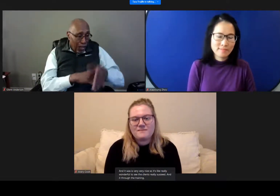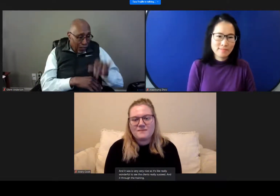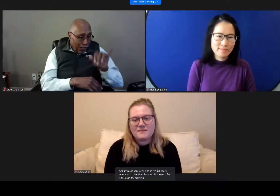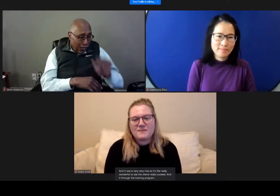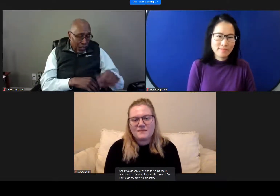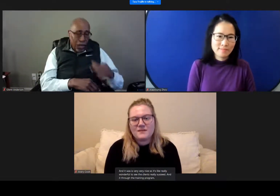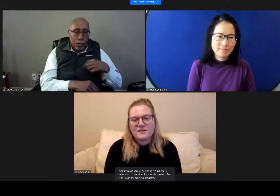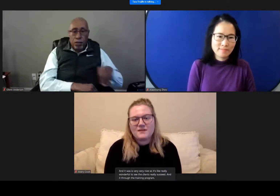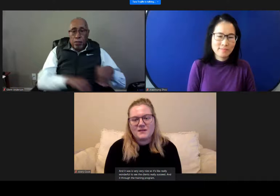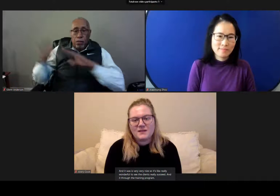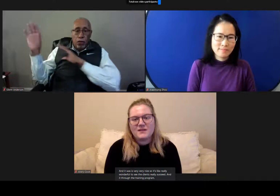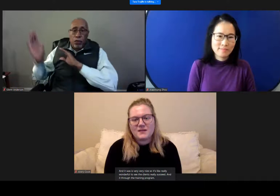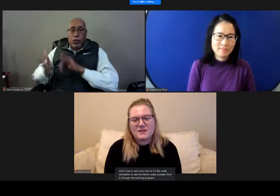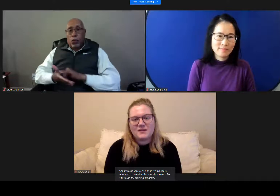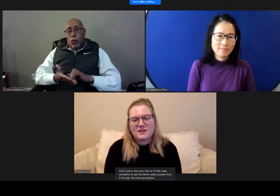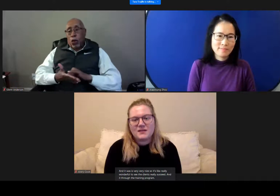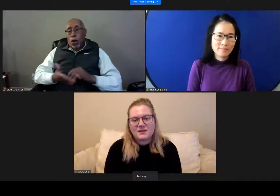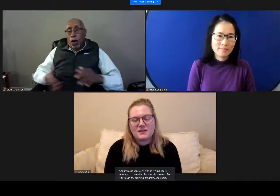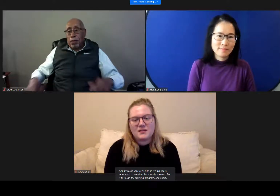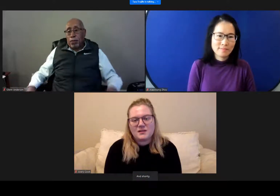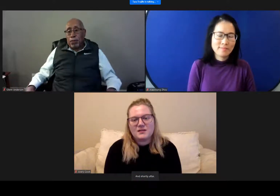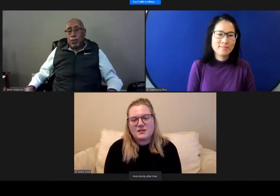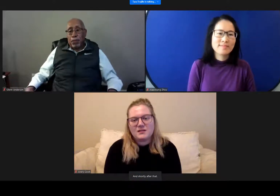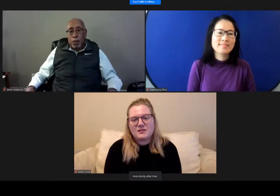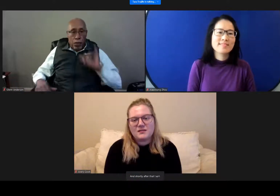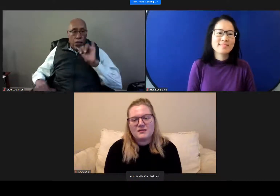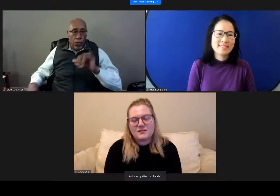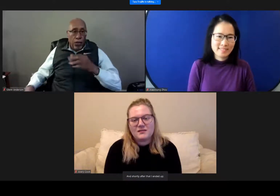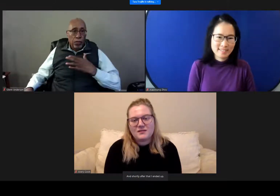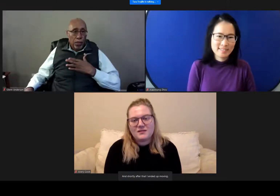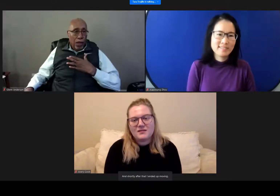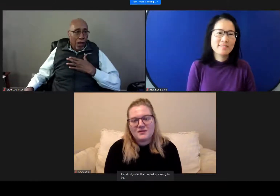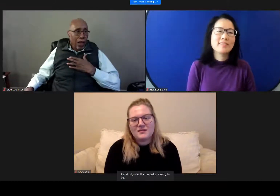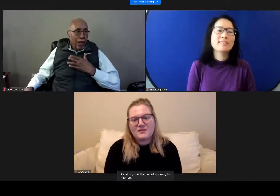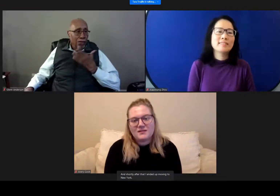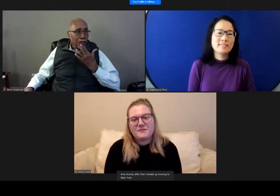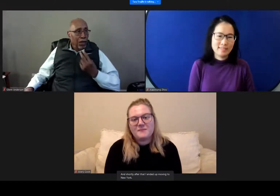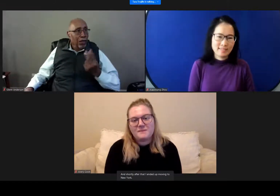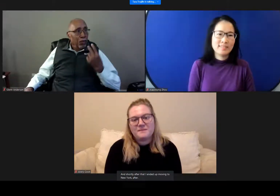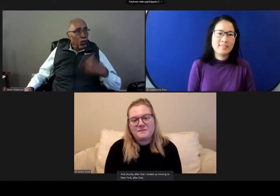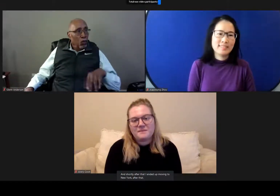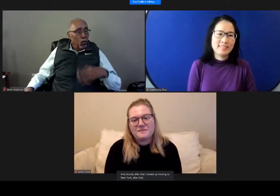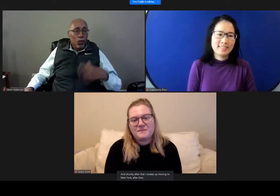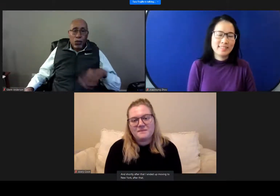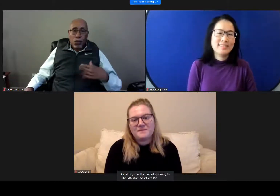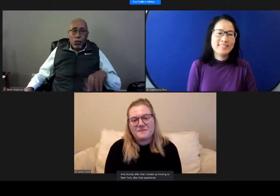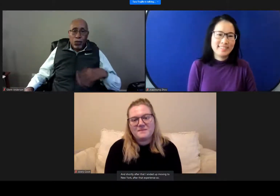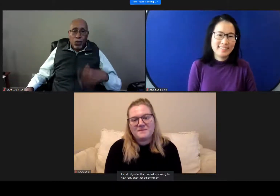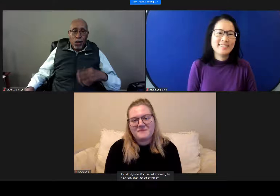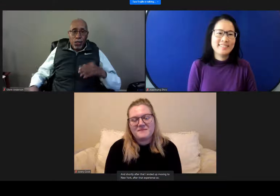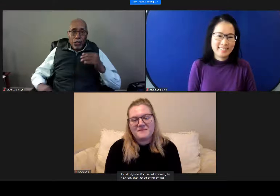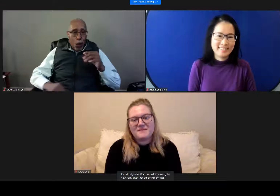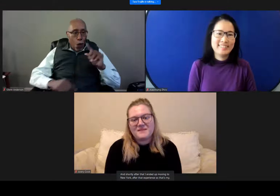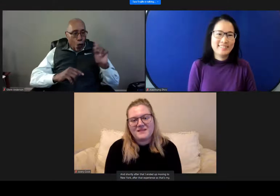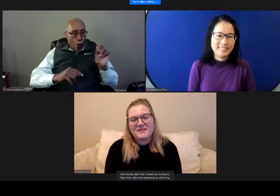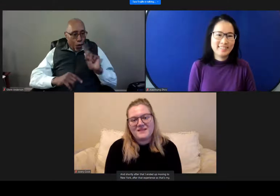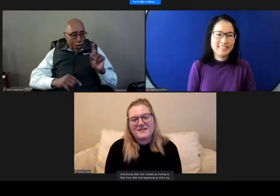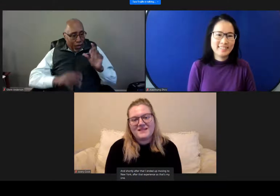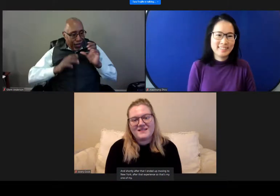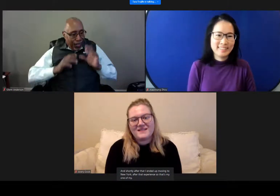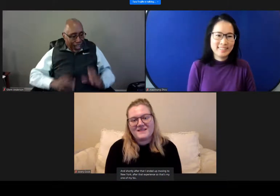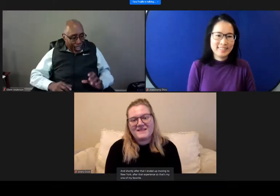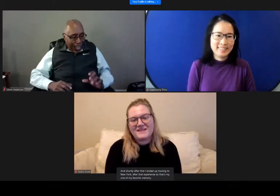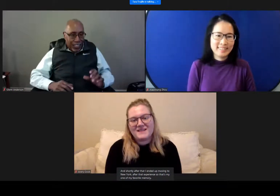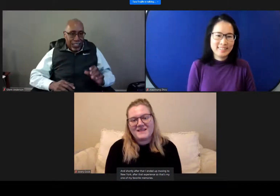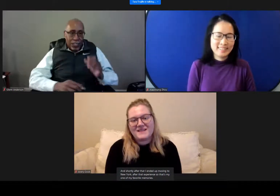program. And shortly after that, I ended up moving to New York after that experience. So that's one of my